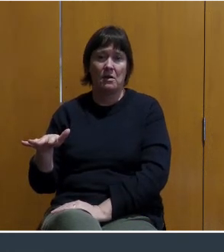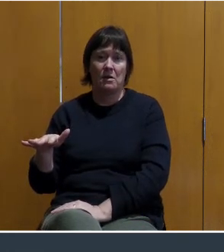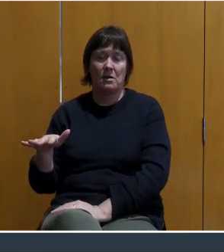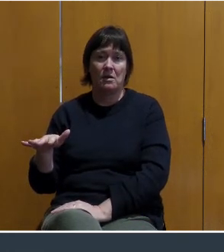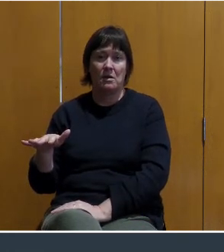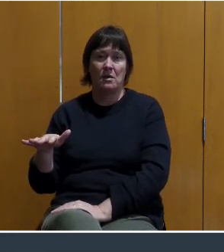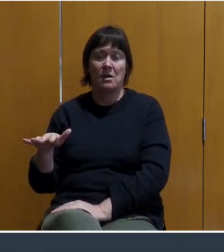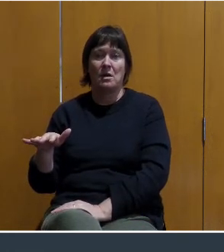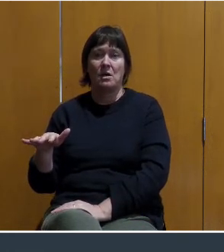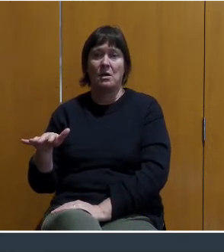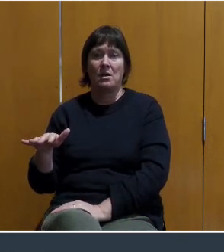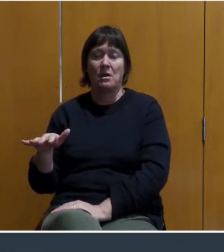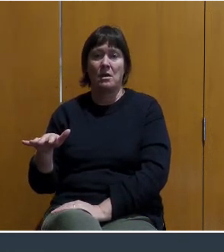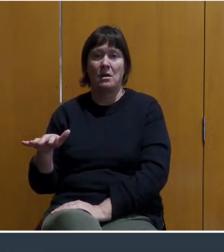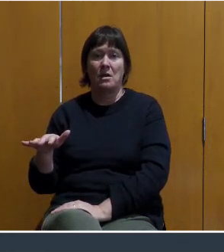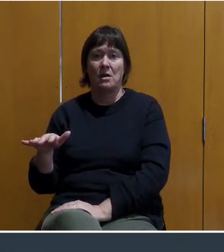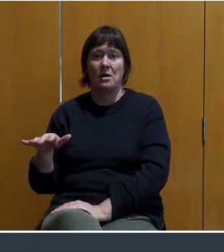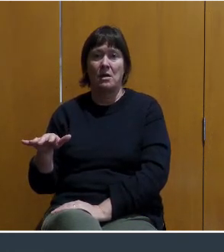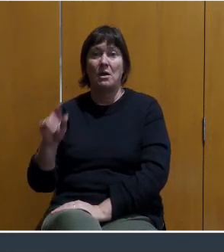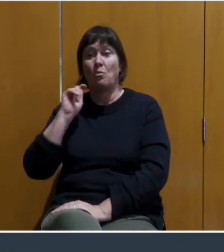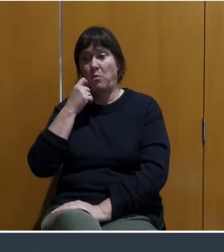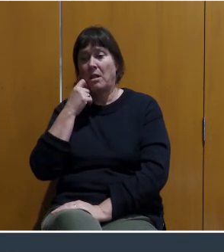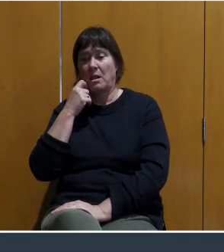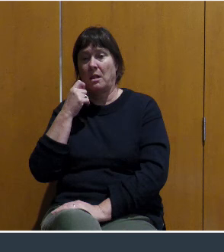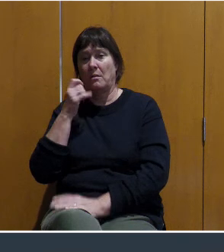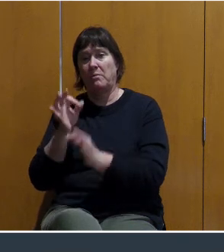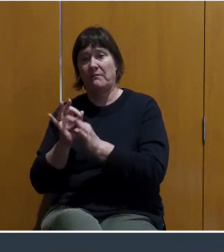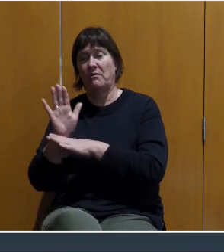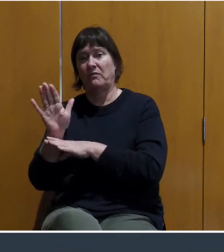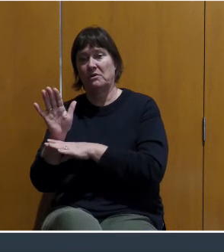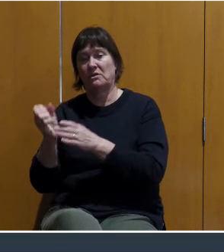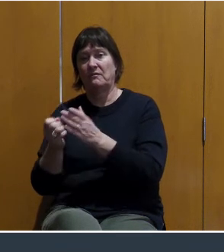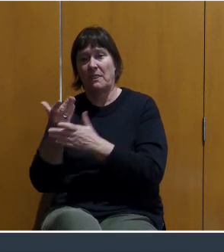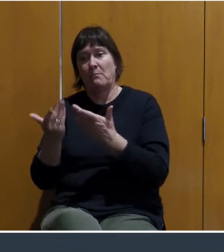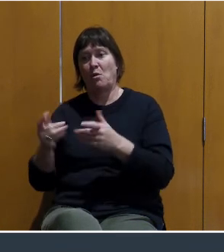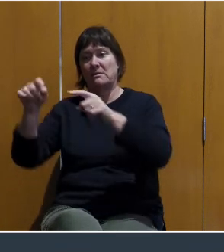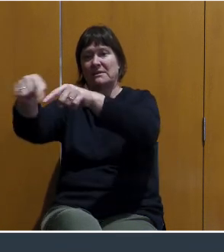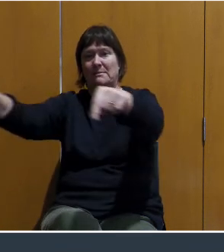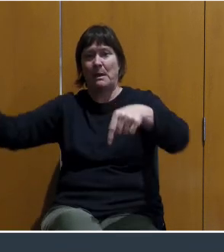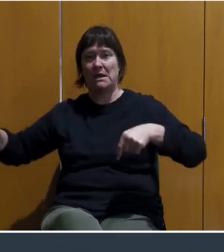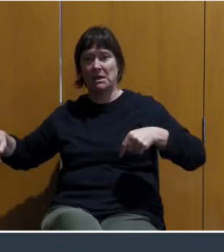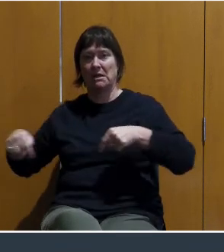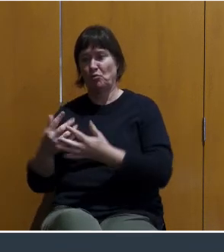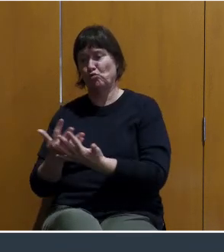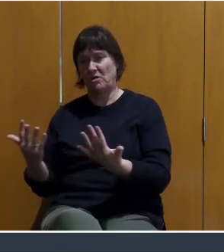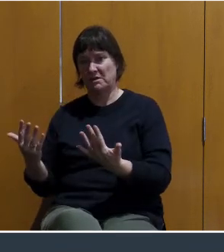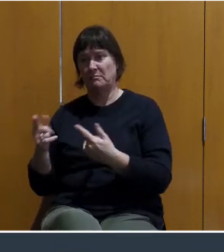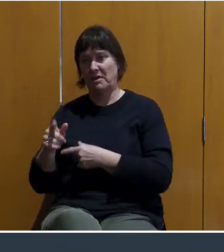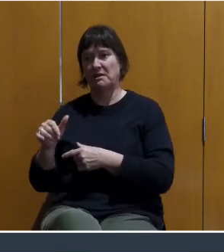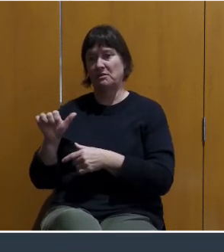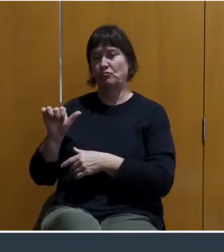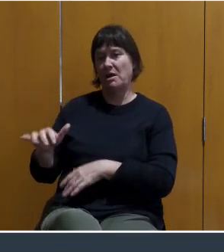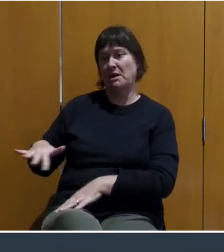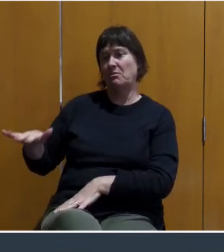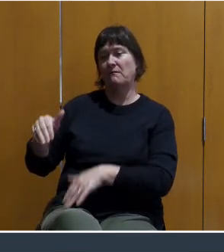currently, it has been earmarked for future development. At the moment, it's just a paddock. And that is a suitable